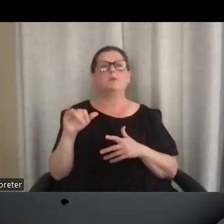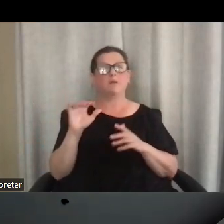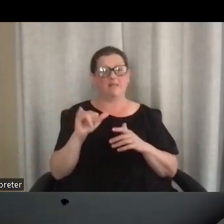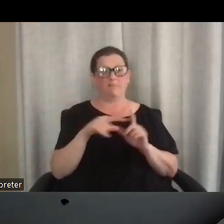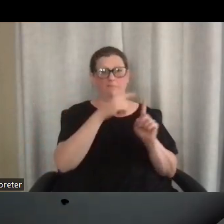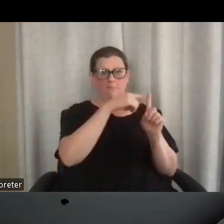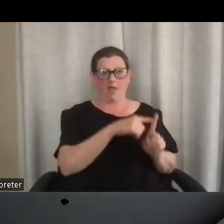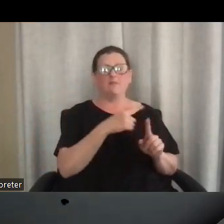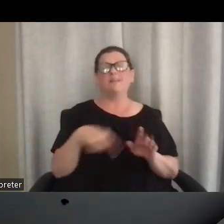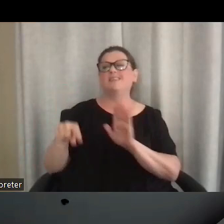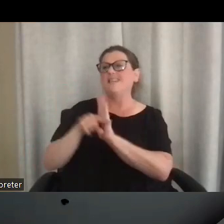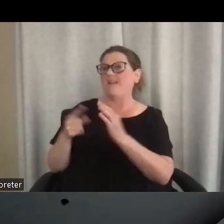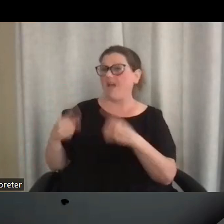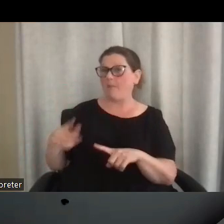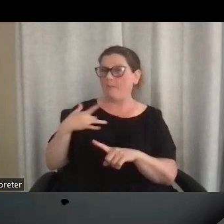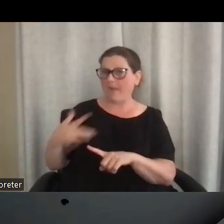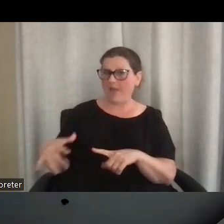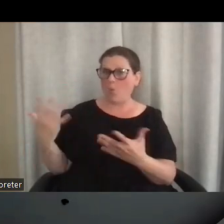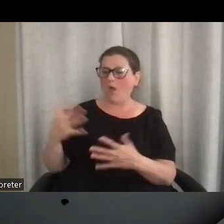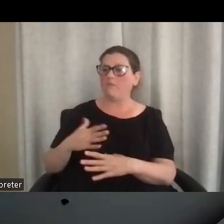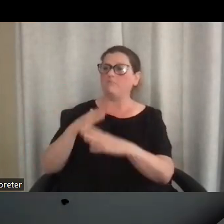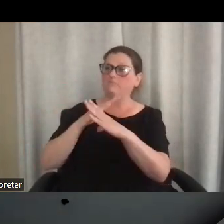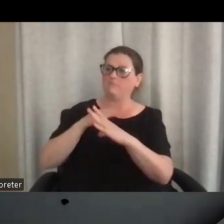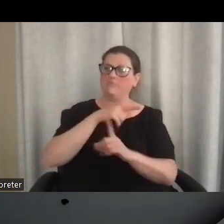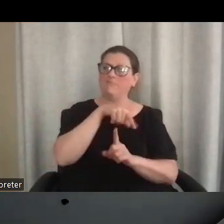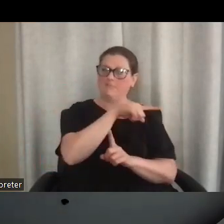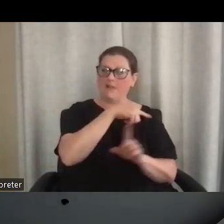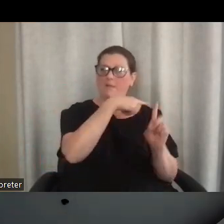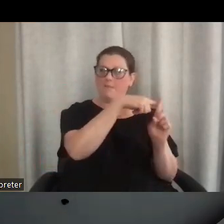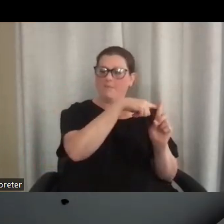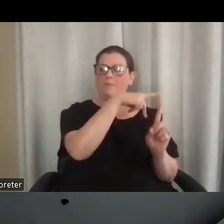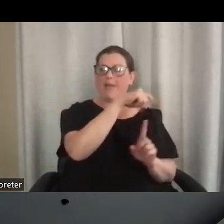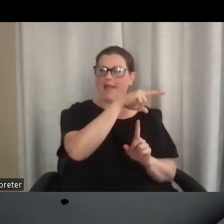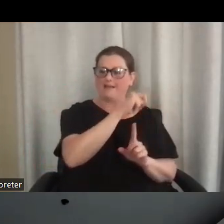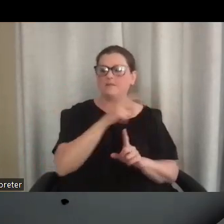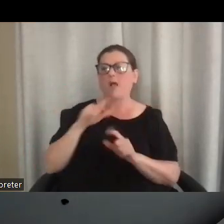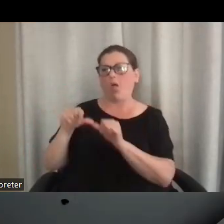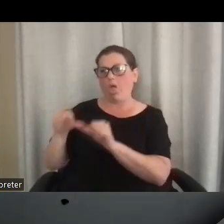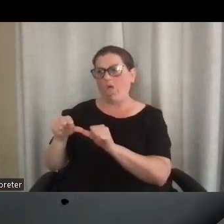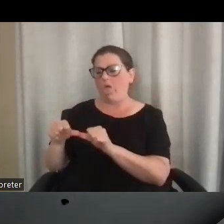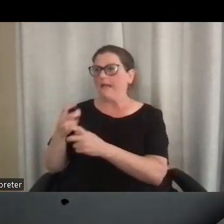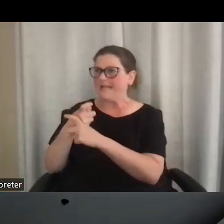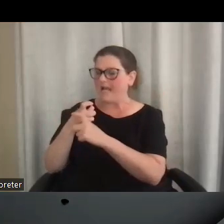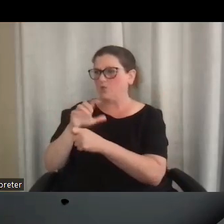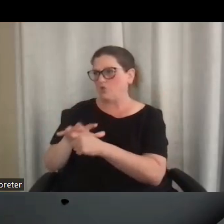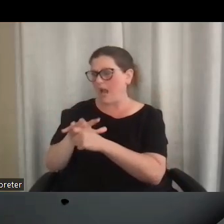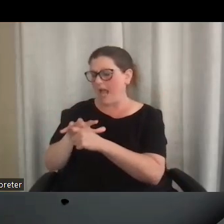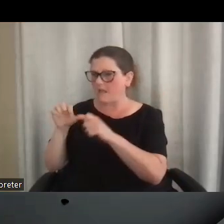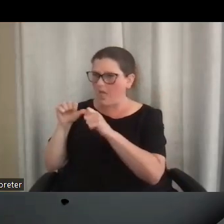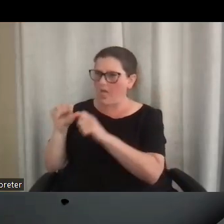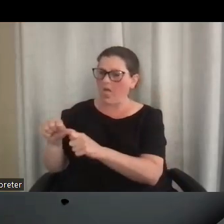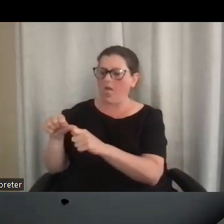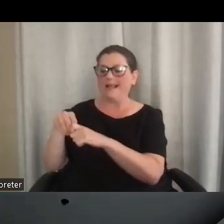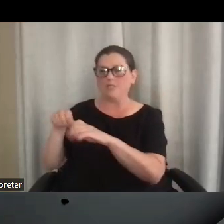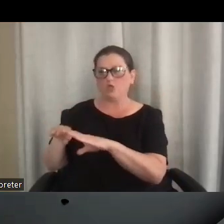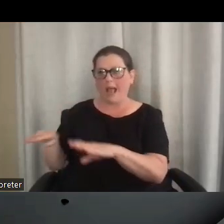or ACEs. They block the impact of PACEs by introducing and/or sustaining toxic stress in a child's life, which negatively